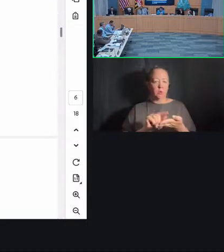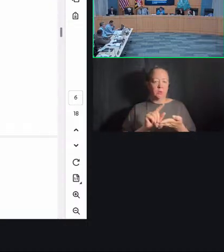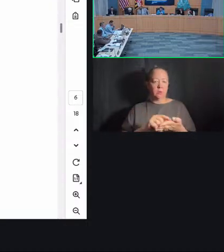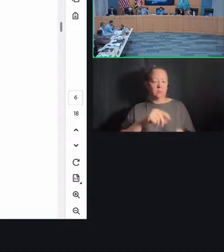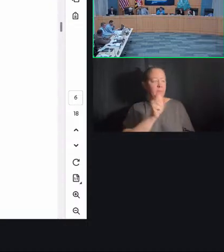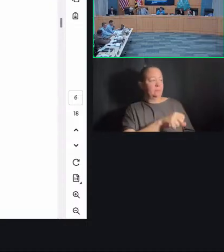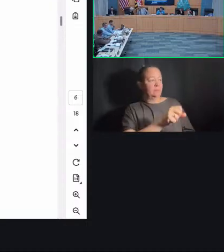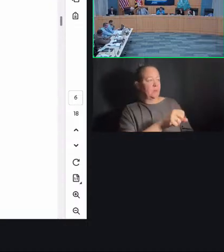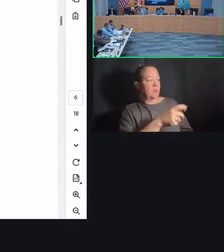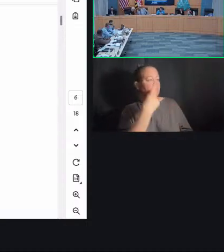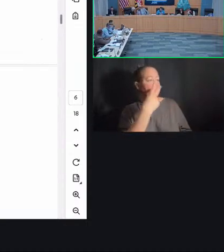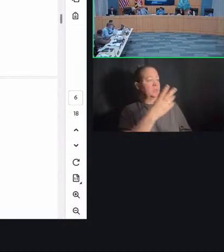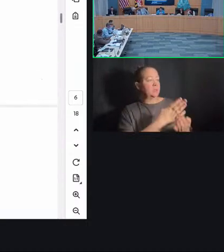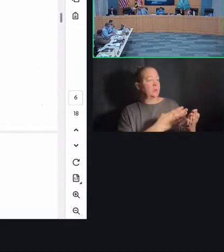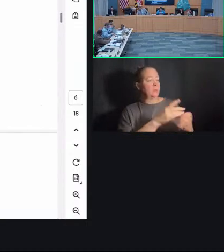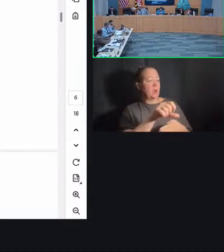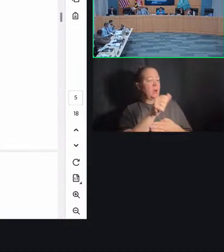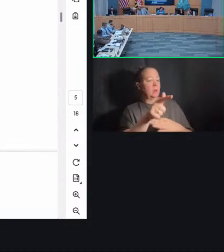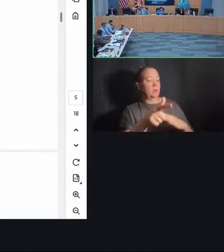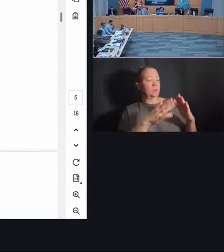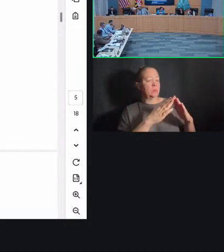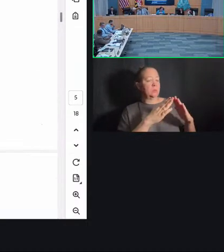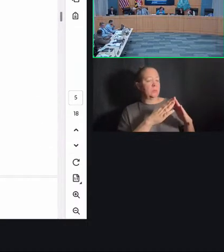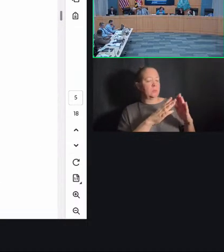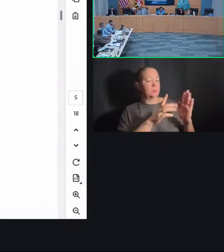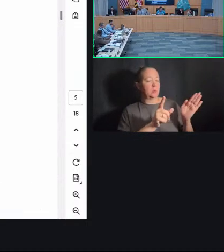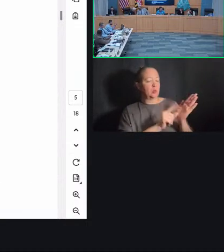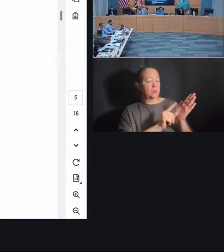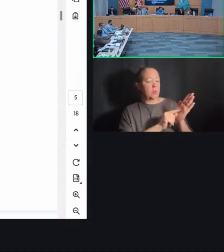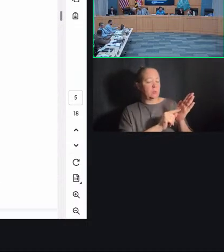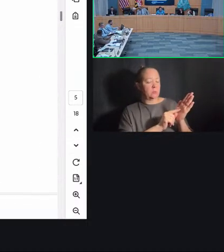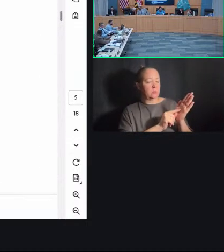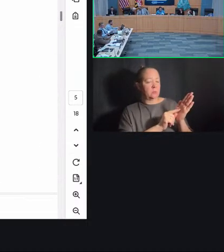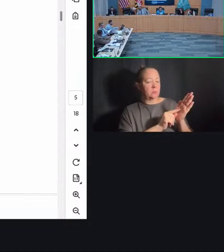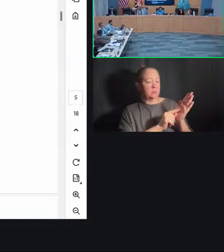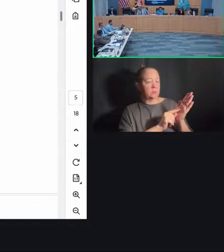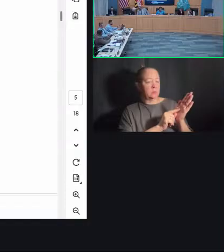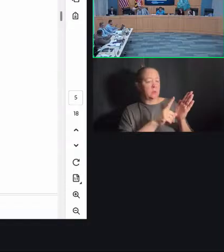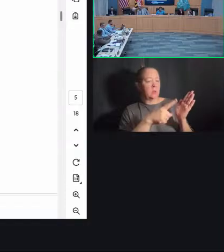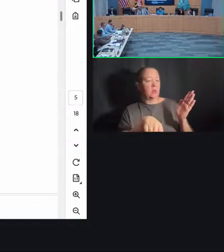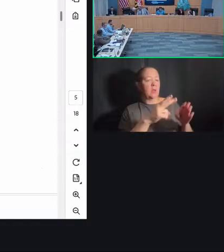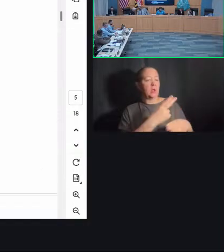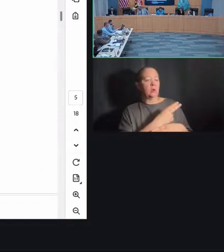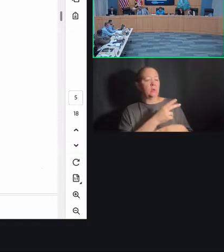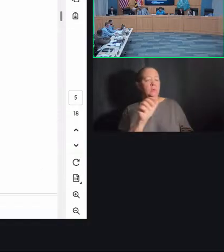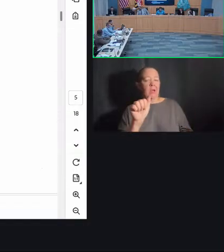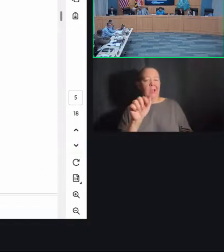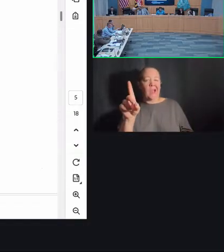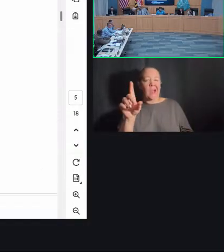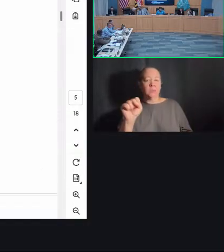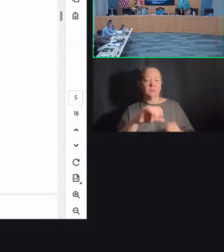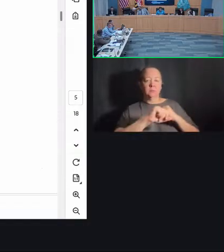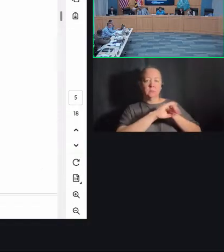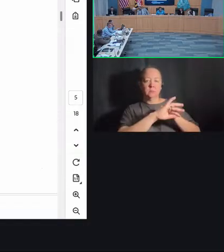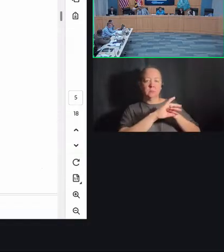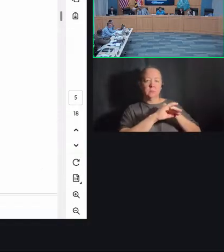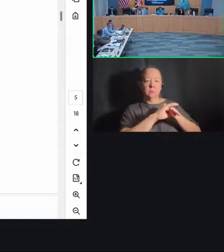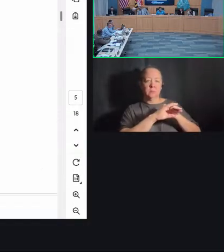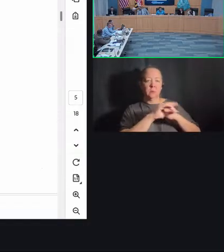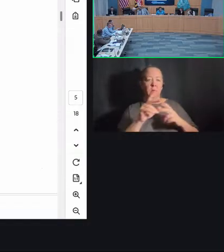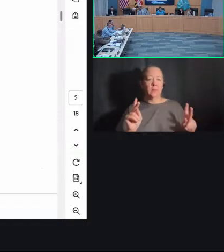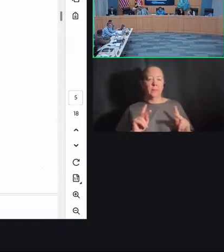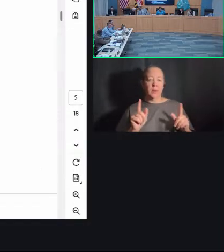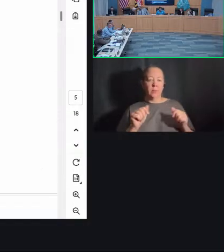other municipality newsletters that use ads, right? So people pay to have an